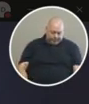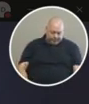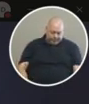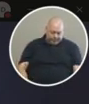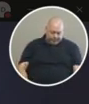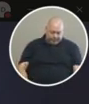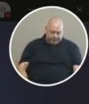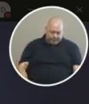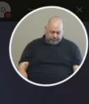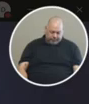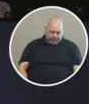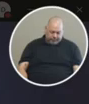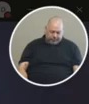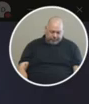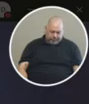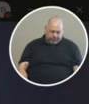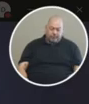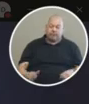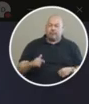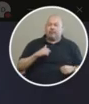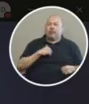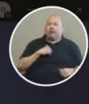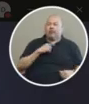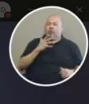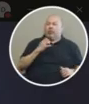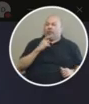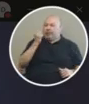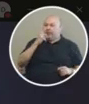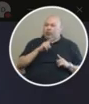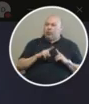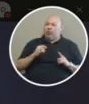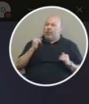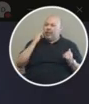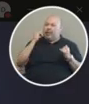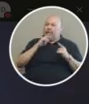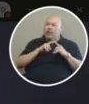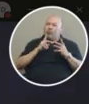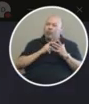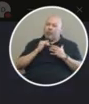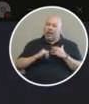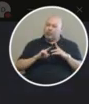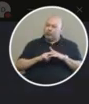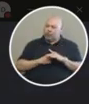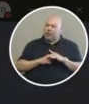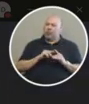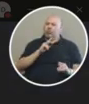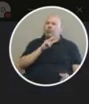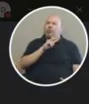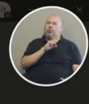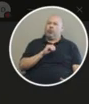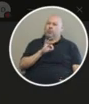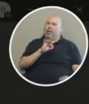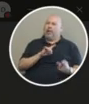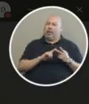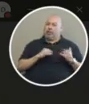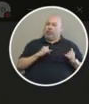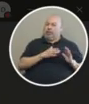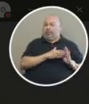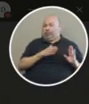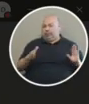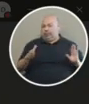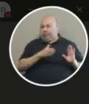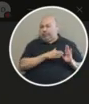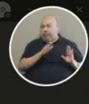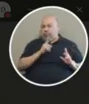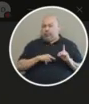Great, thank you. And again, just kind of understanding where the ideas for those projects, starting in 2009 to hear what that